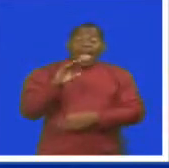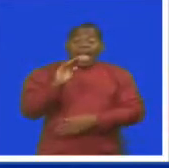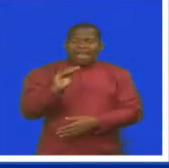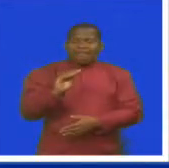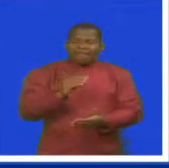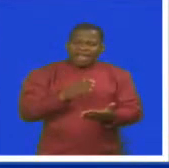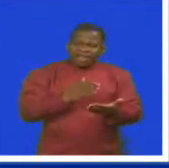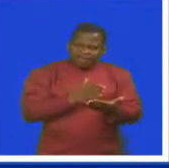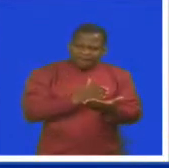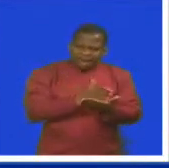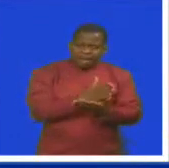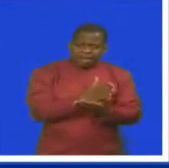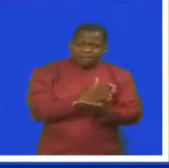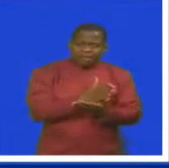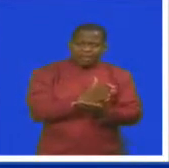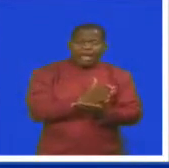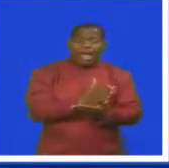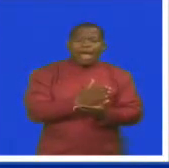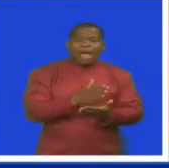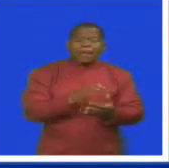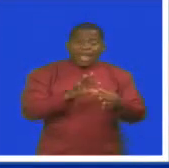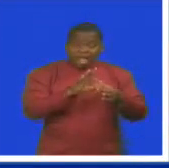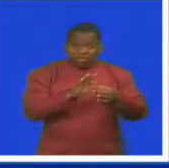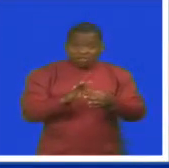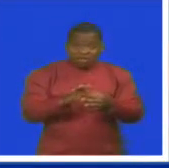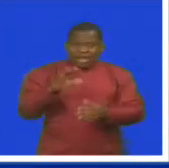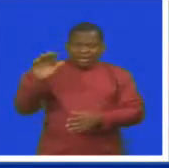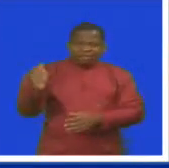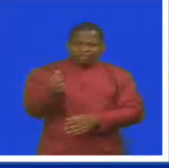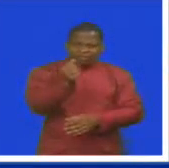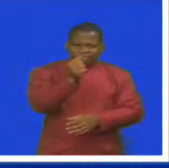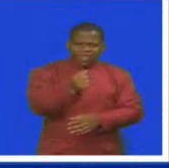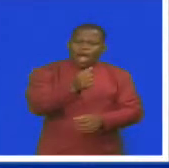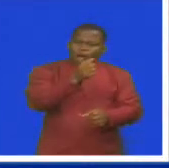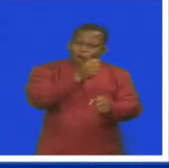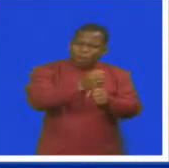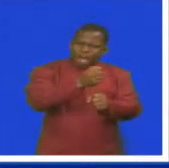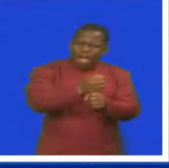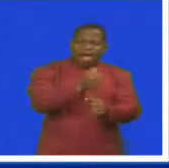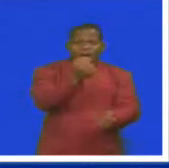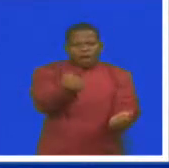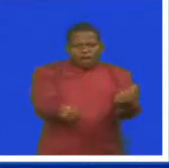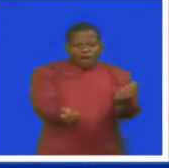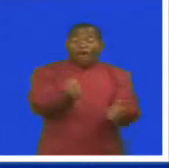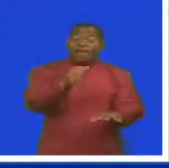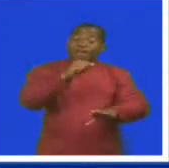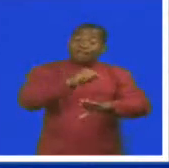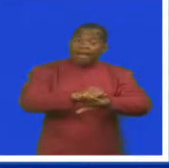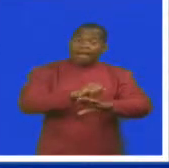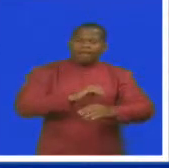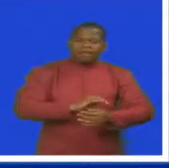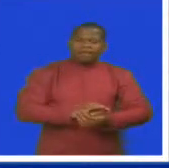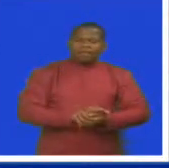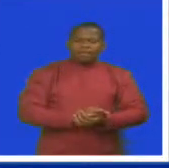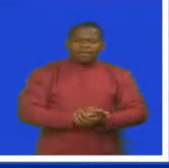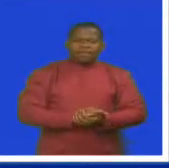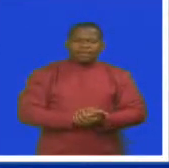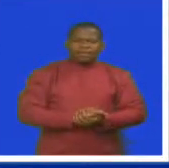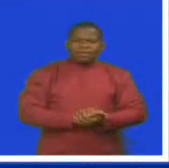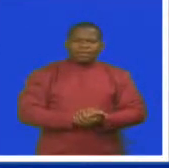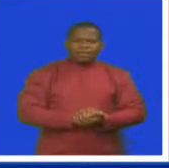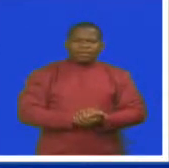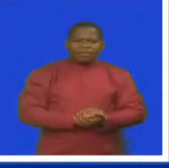all my powers alolhovisi la Attorney General are being usurped by